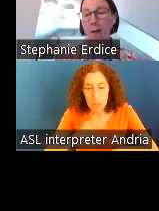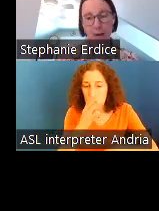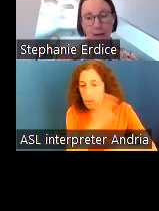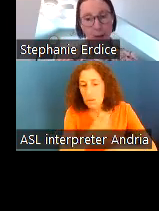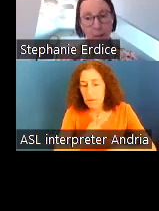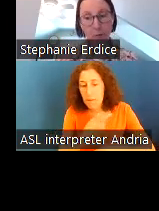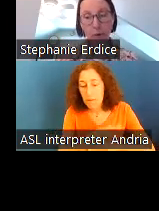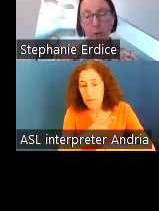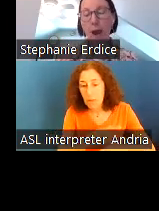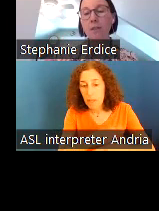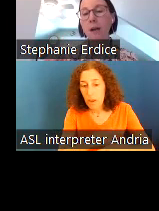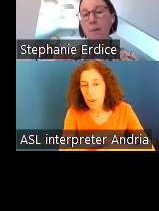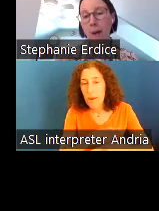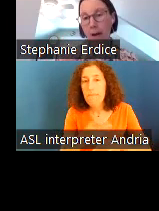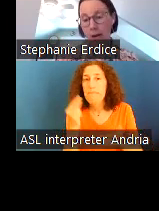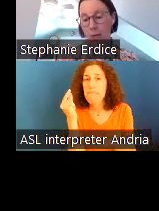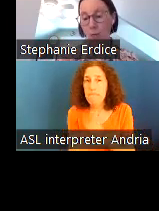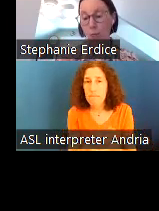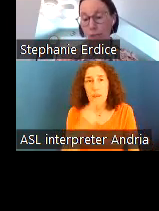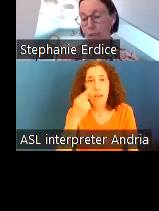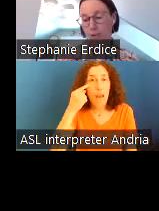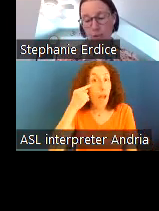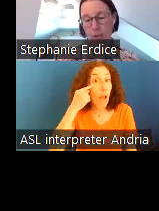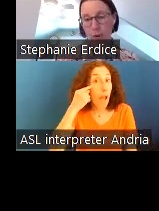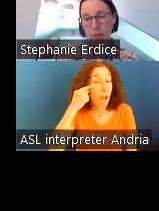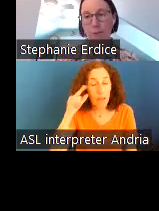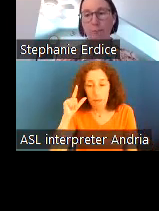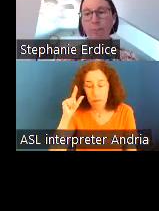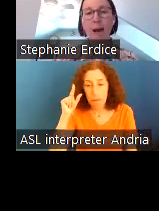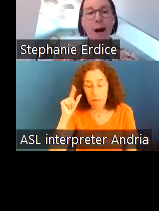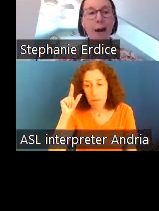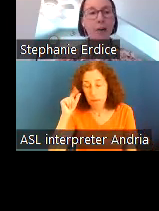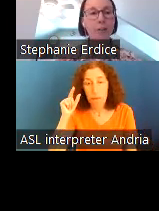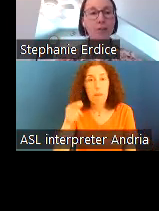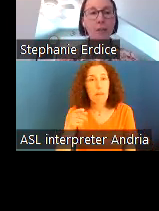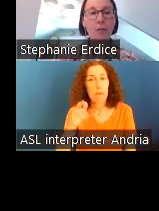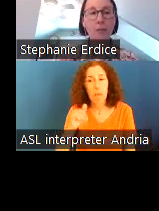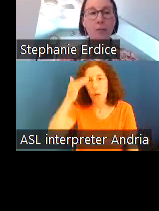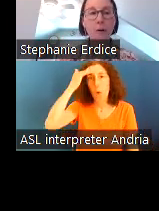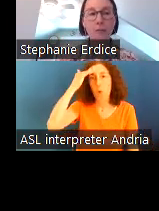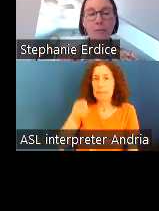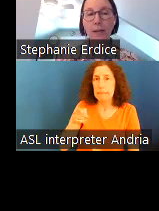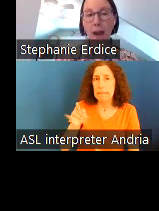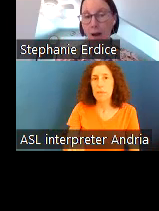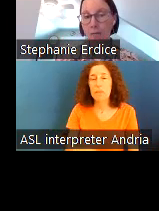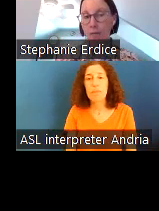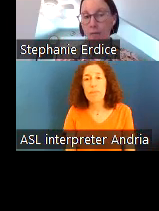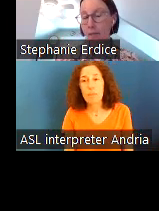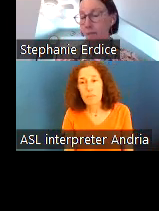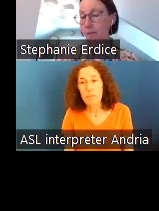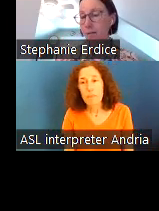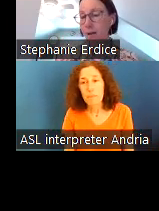care, I'm not getting up and moving around, my eye will really start to twitch. Some of you also might